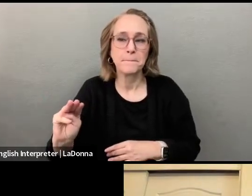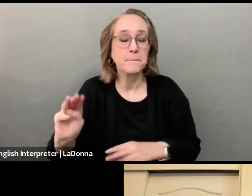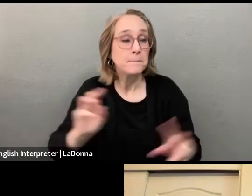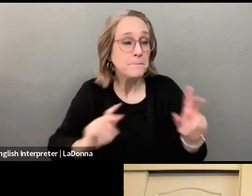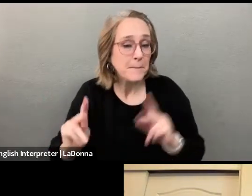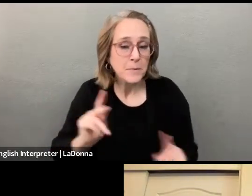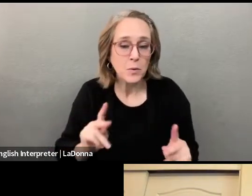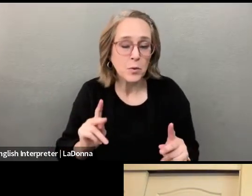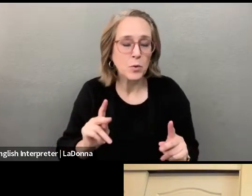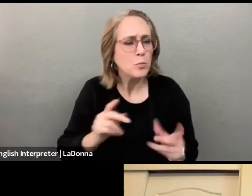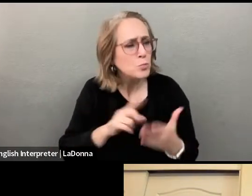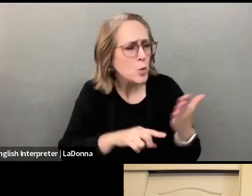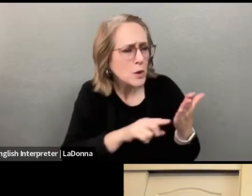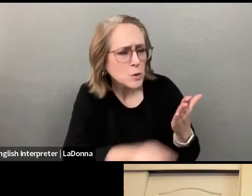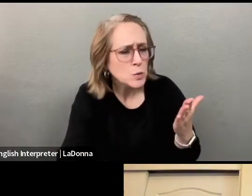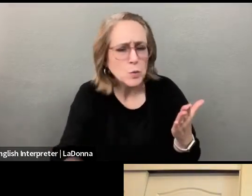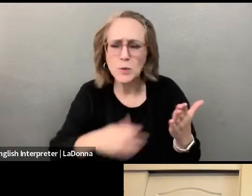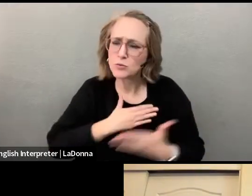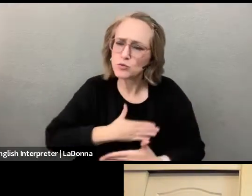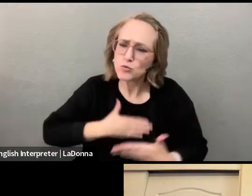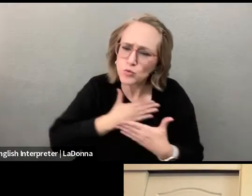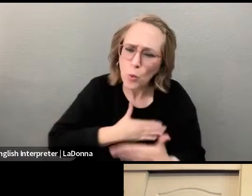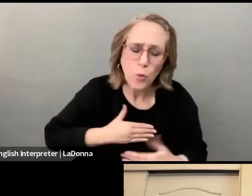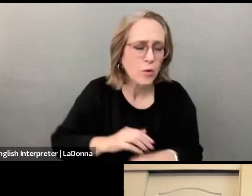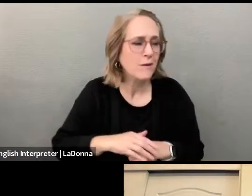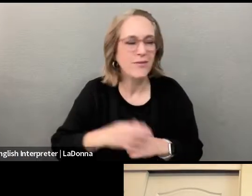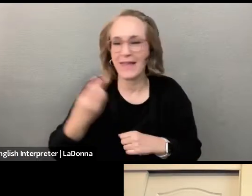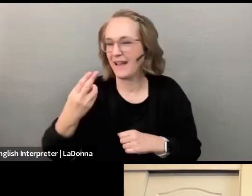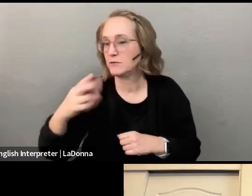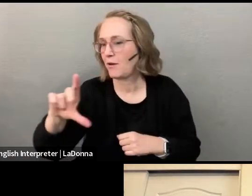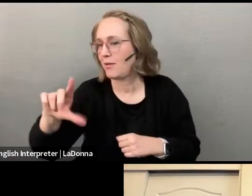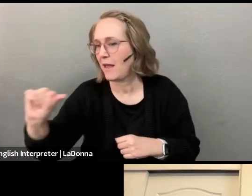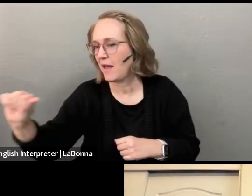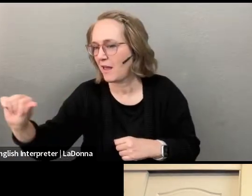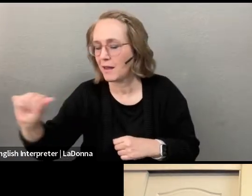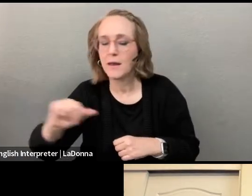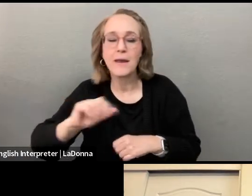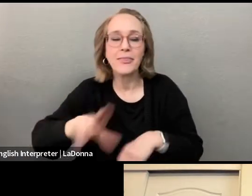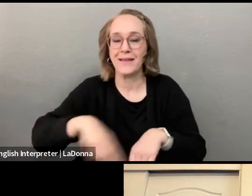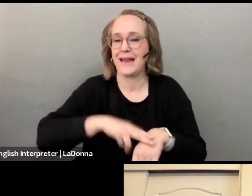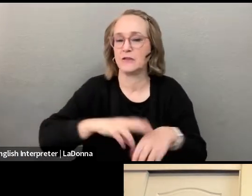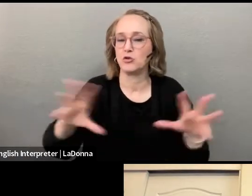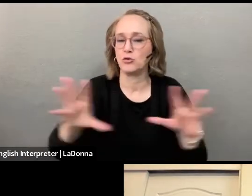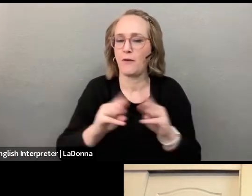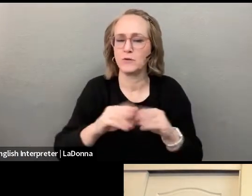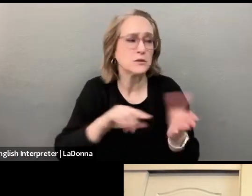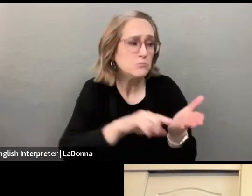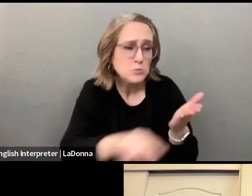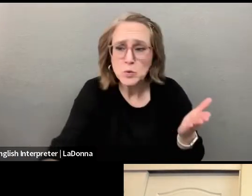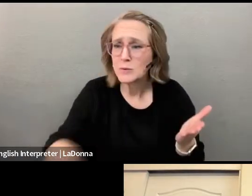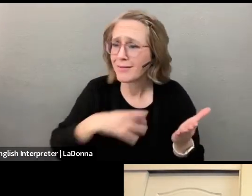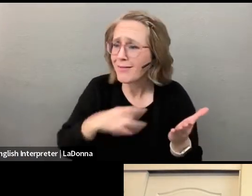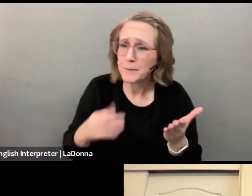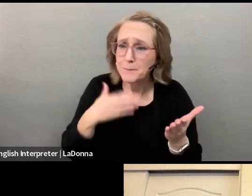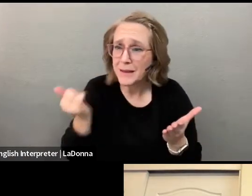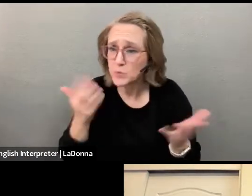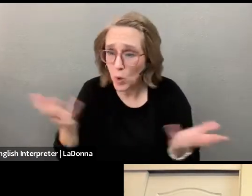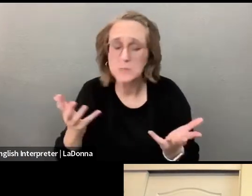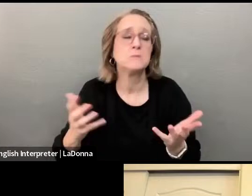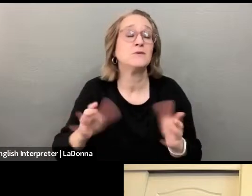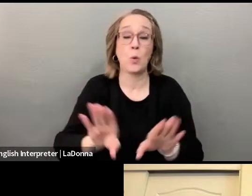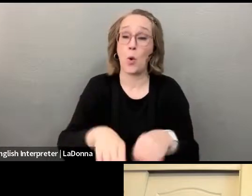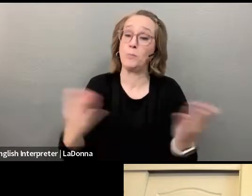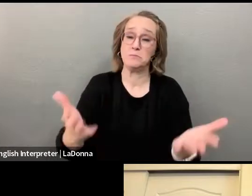was the best part of the HLAA National Convention. And we opened that up, and we did have